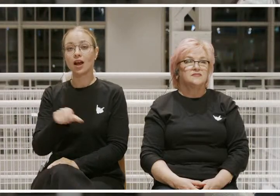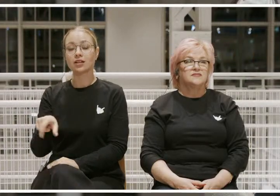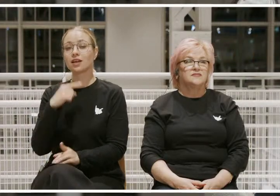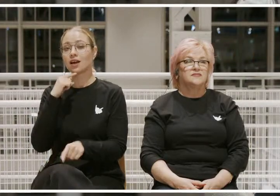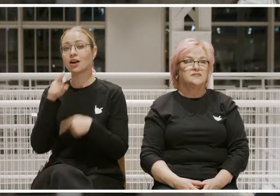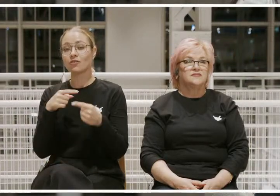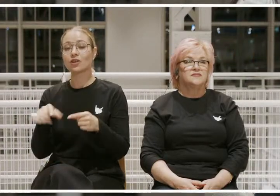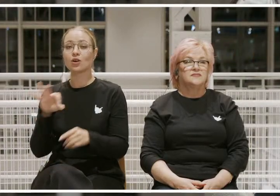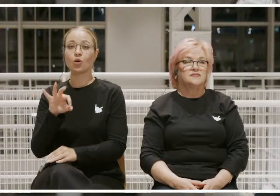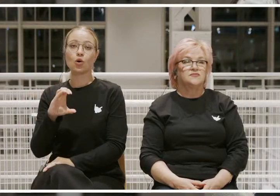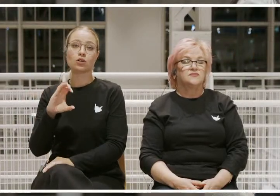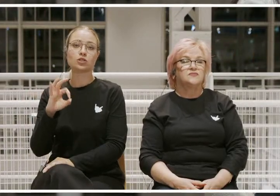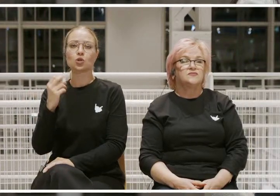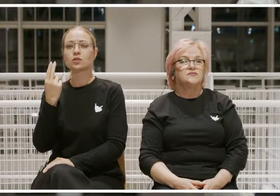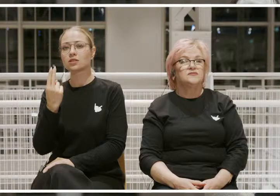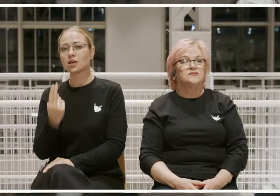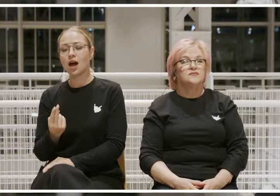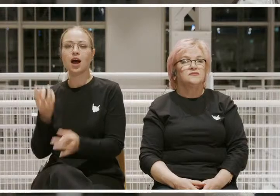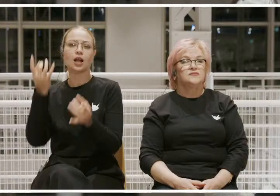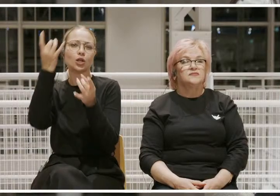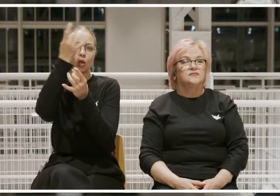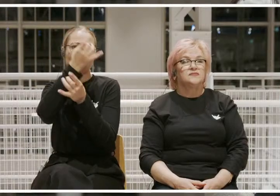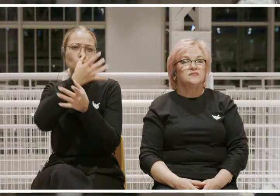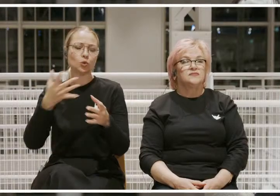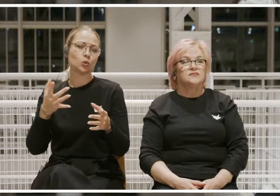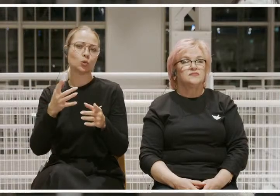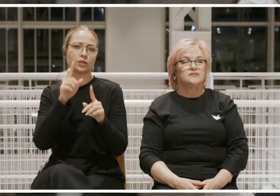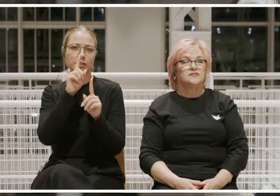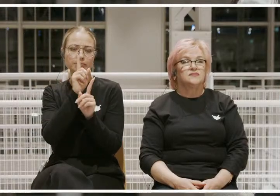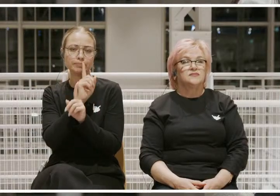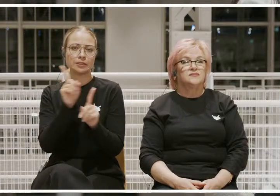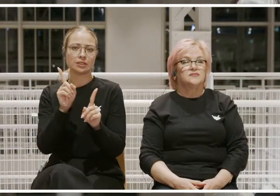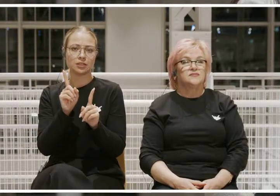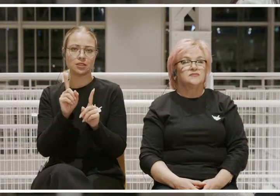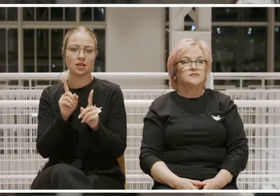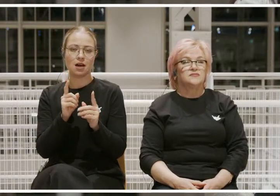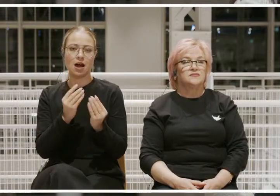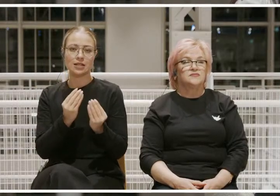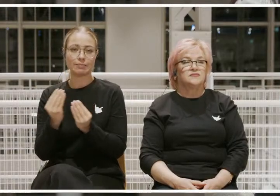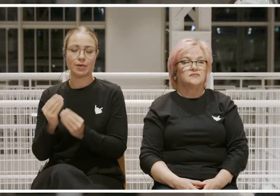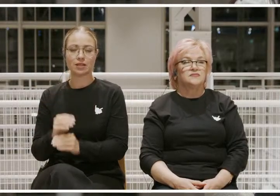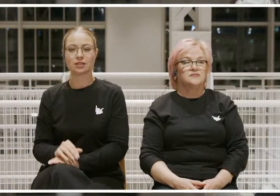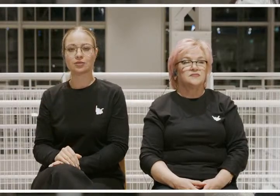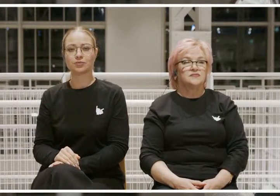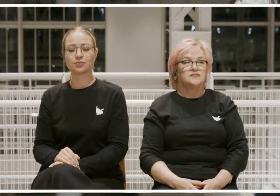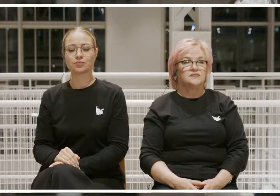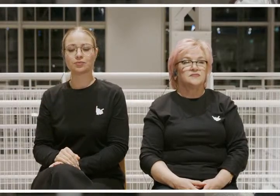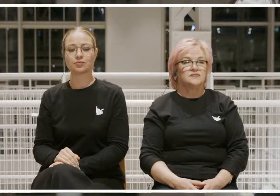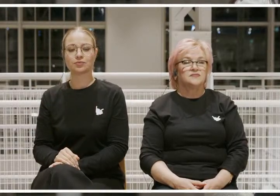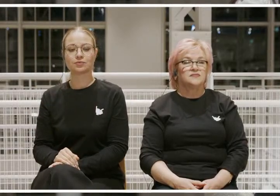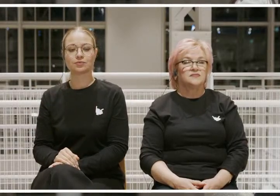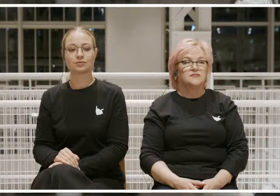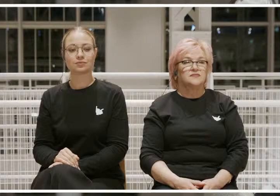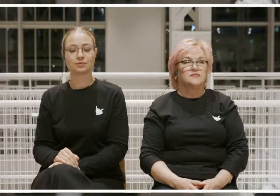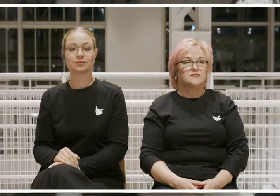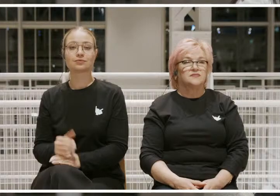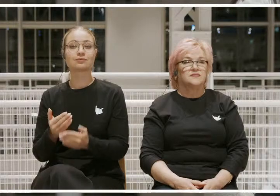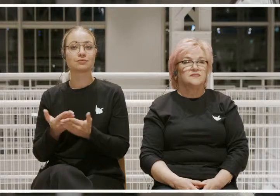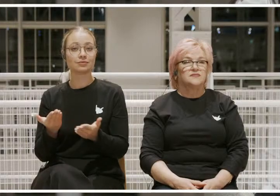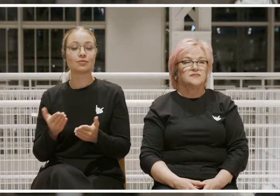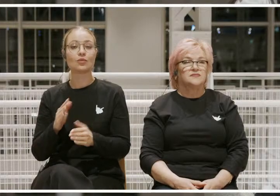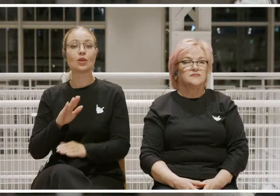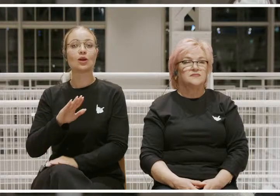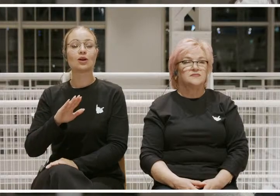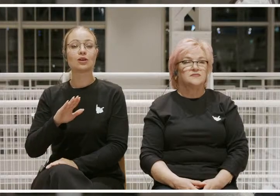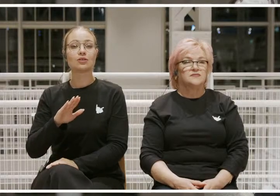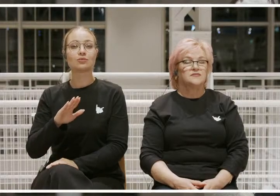the governorships of Kayseri and Şişli. So after the governorships were banning